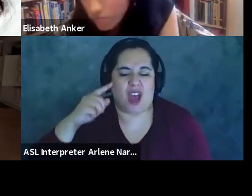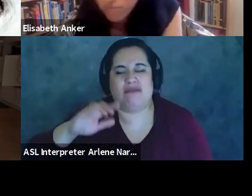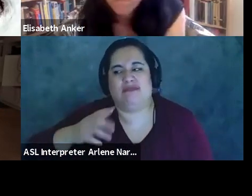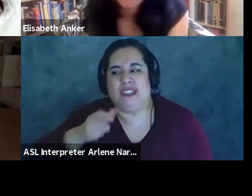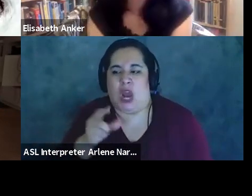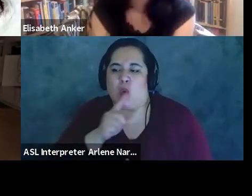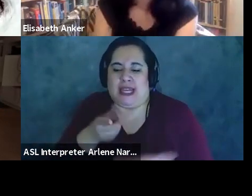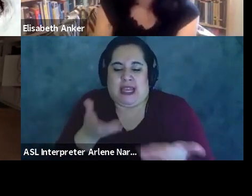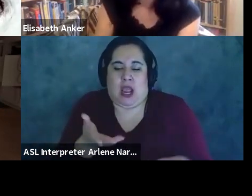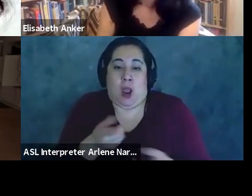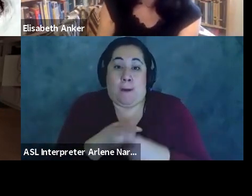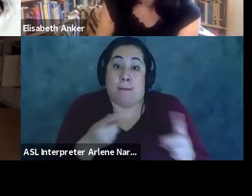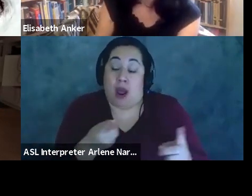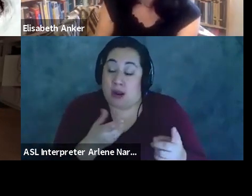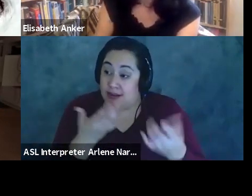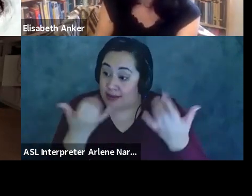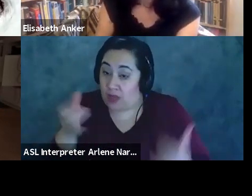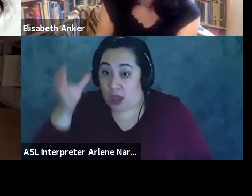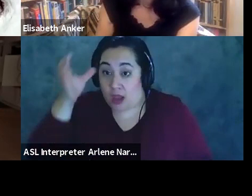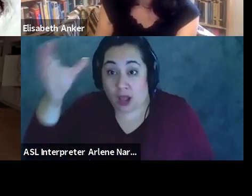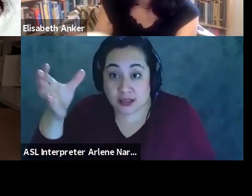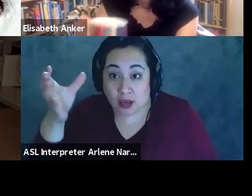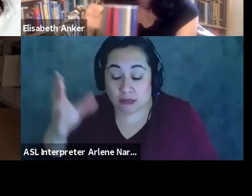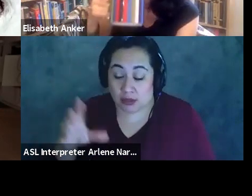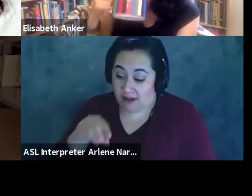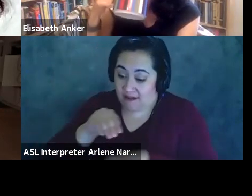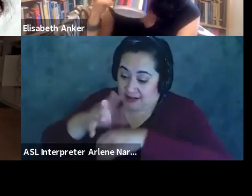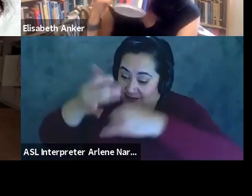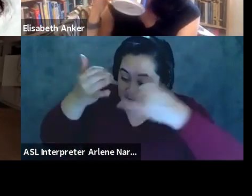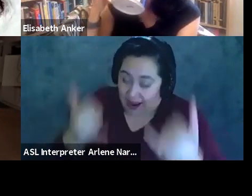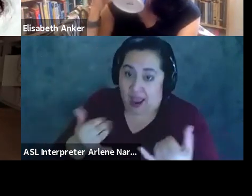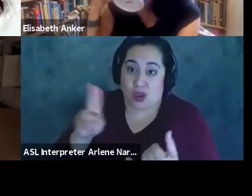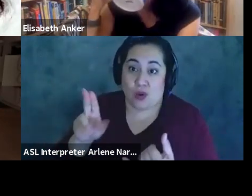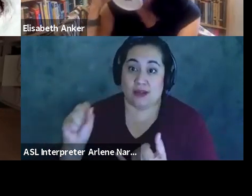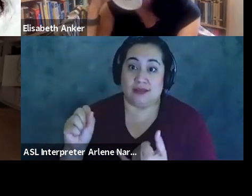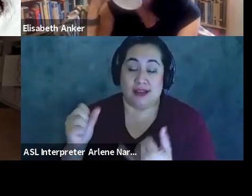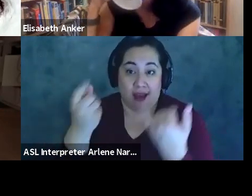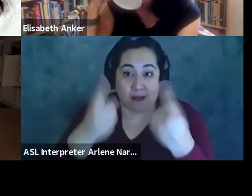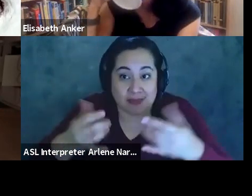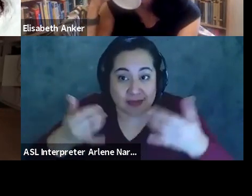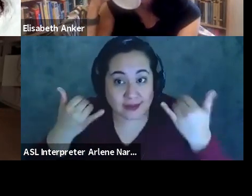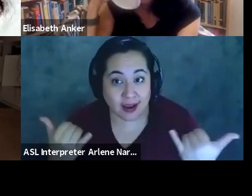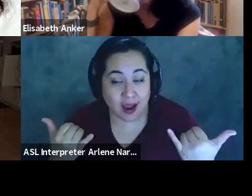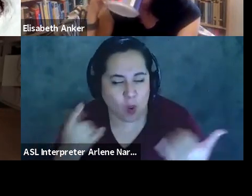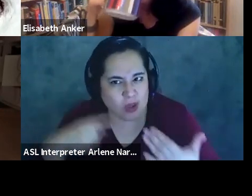of the arrival of the concept into the contemporary US space? And I think